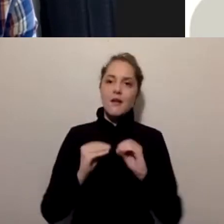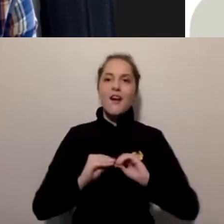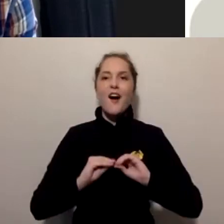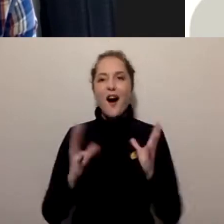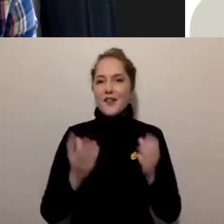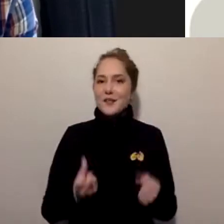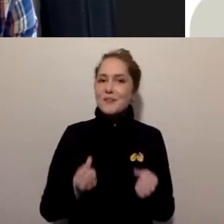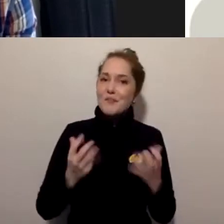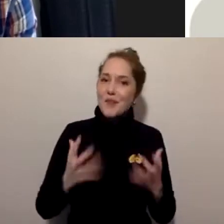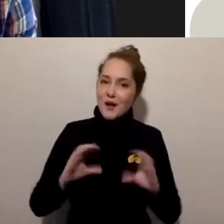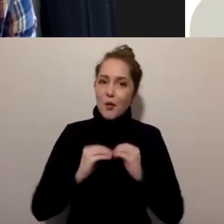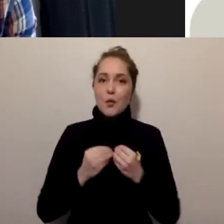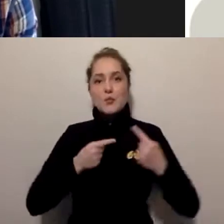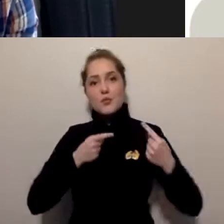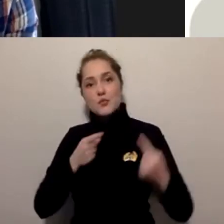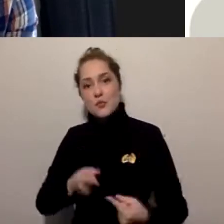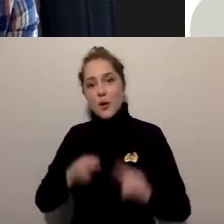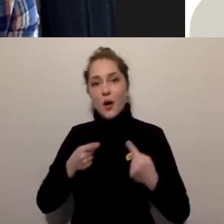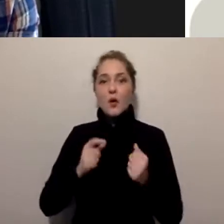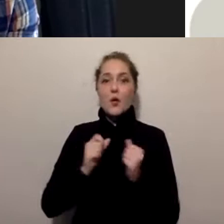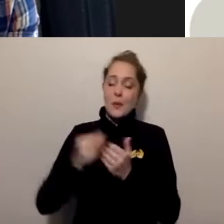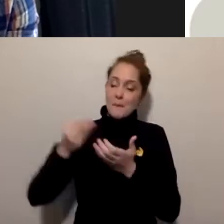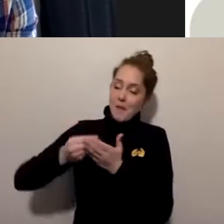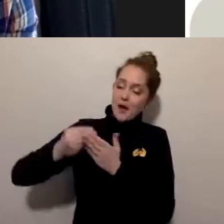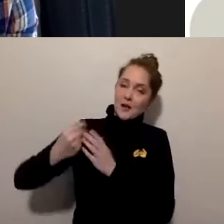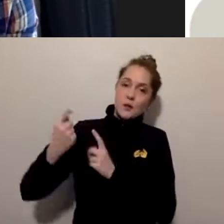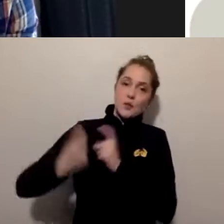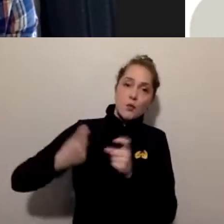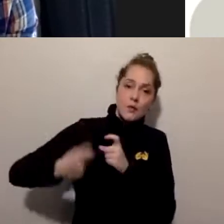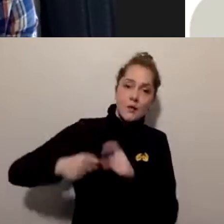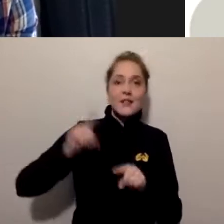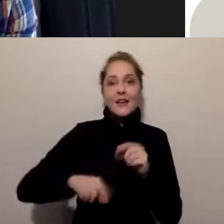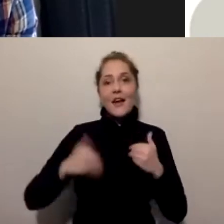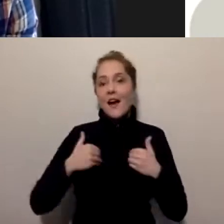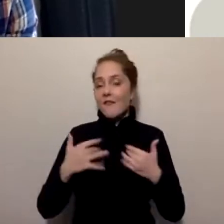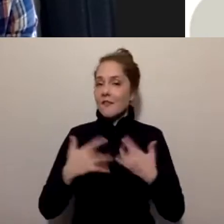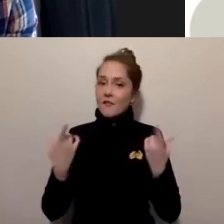many are struggling during this time with donations, not being able to hold events and stuff.